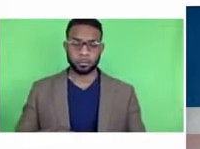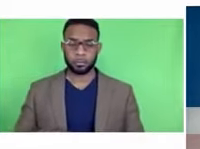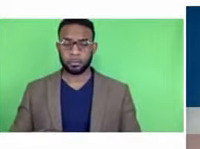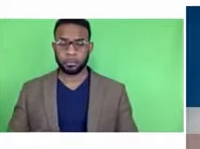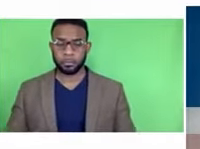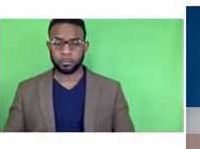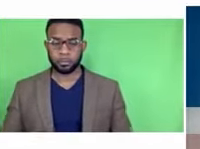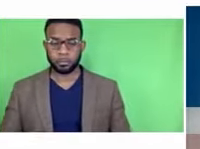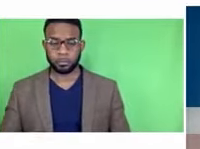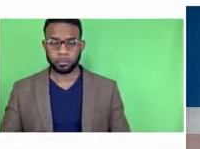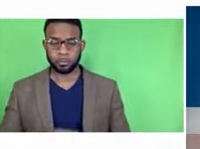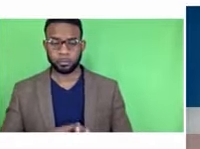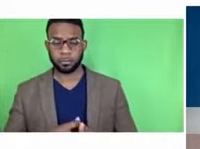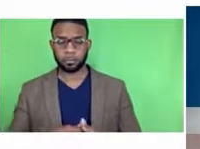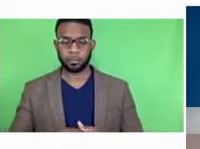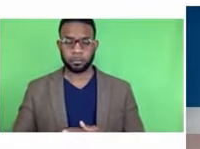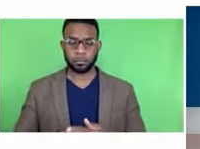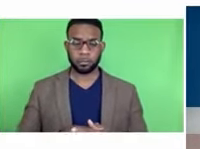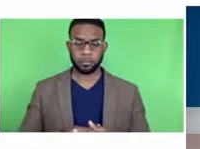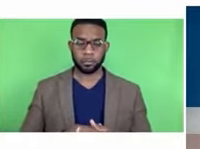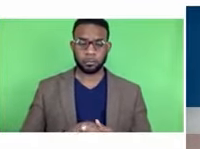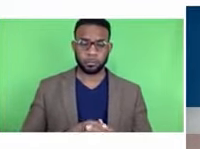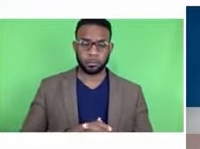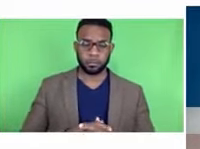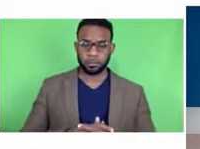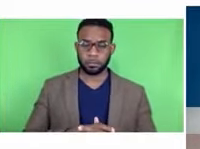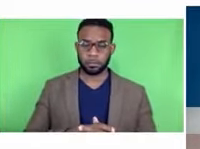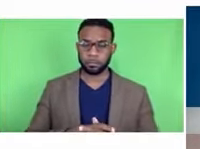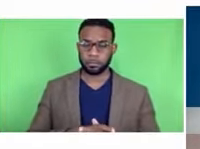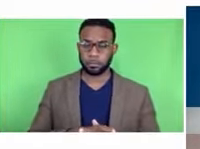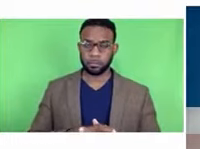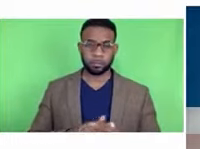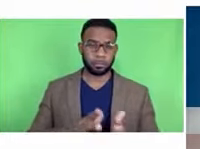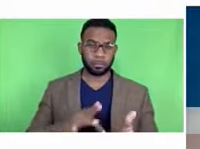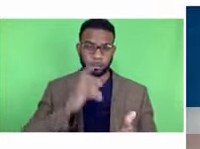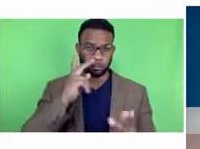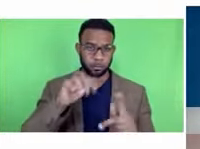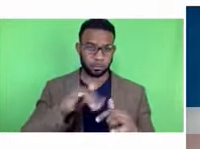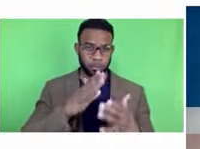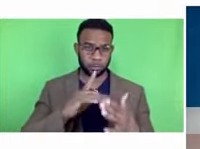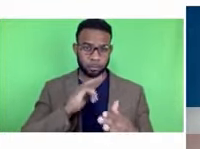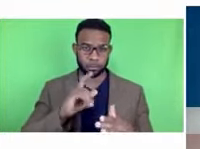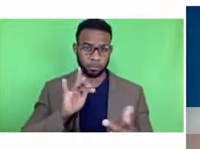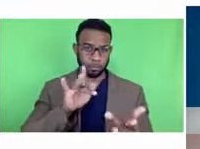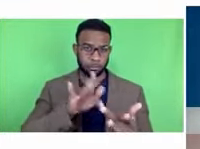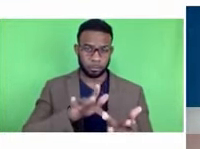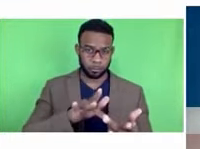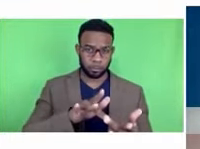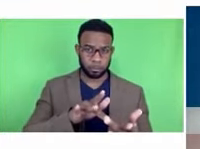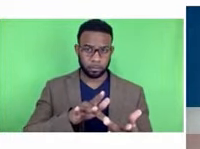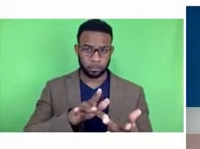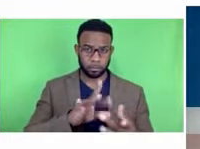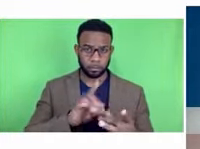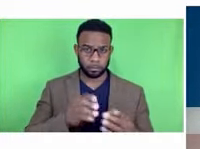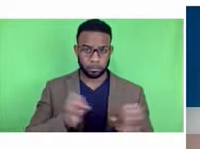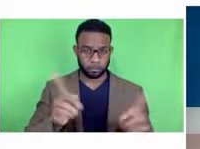someone, if they don't clearly see how to do that, they're probably not going to reach out. And, you know, I say that generally,